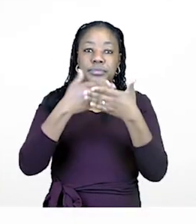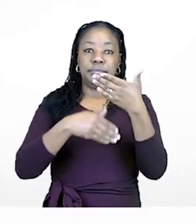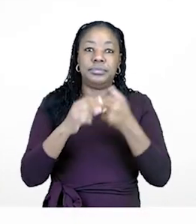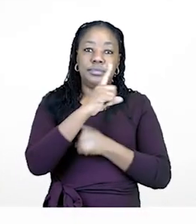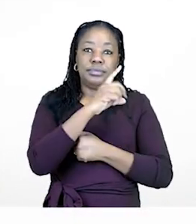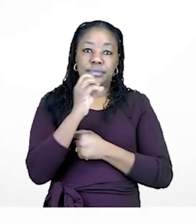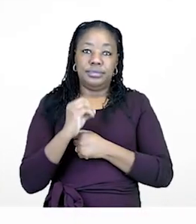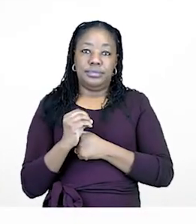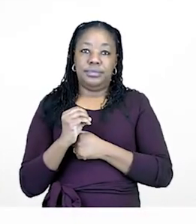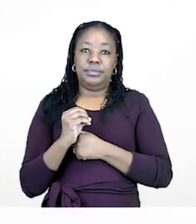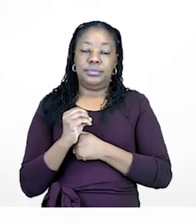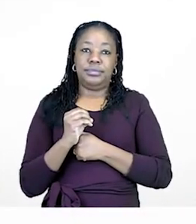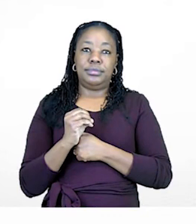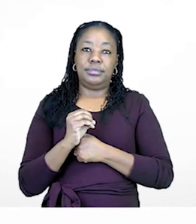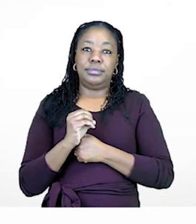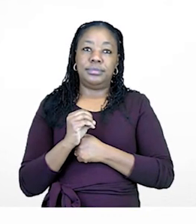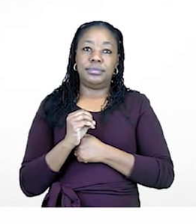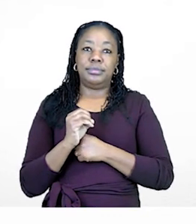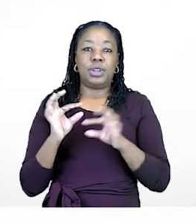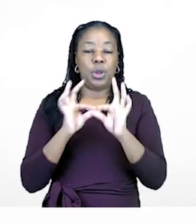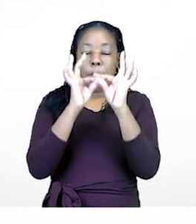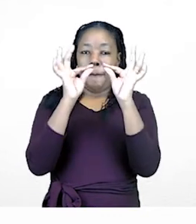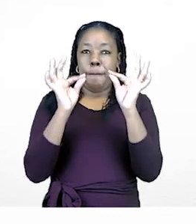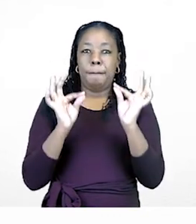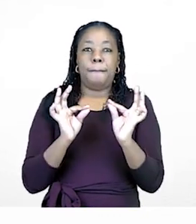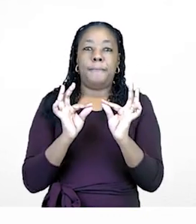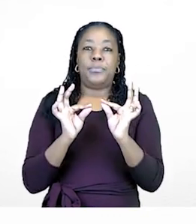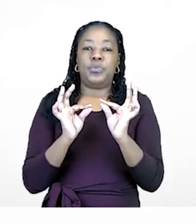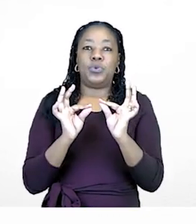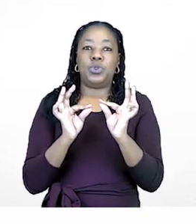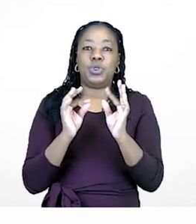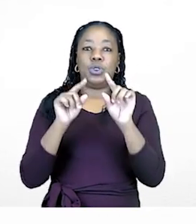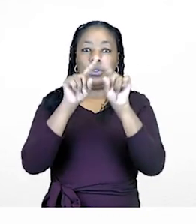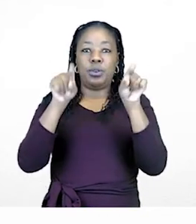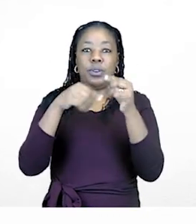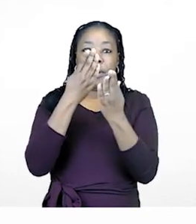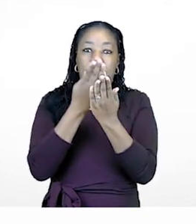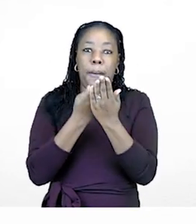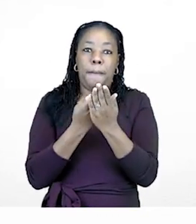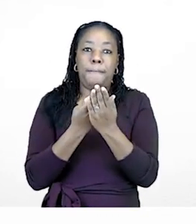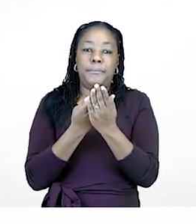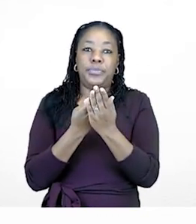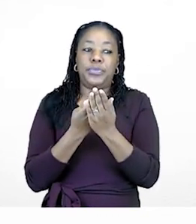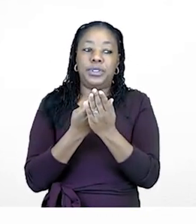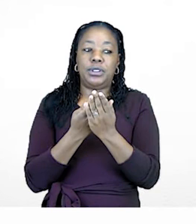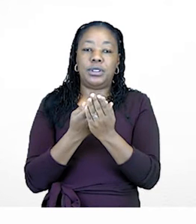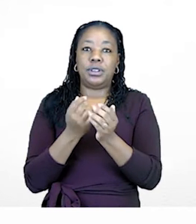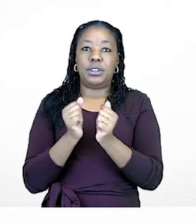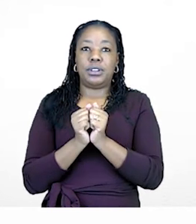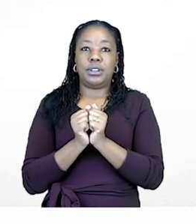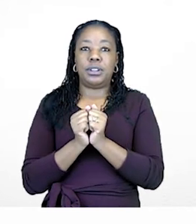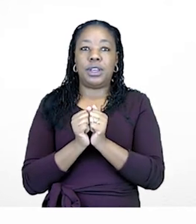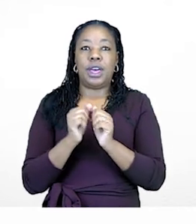Page 10 has a beautiful picture of the beach. You can see that there is a palm tree and it has